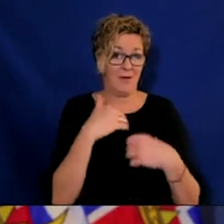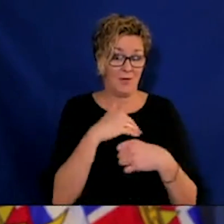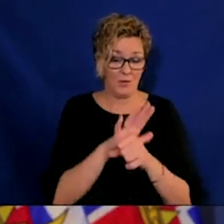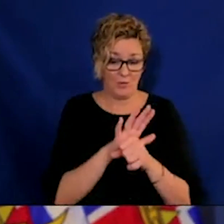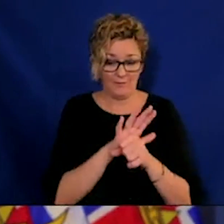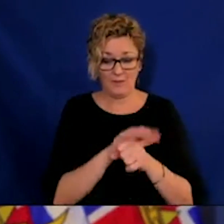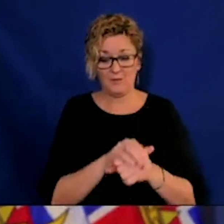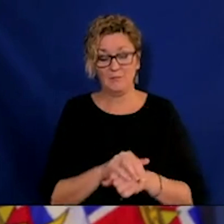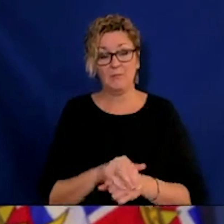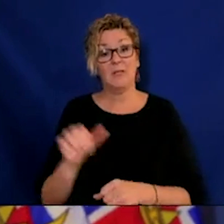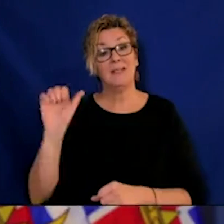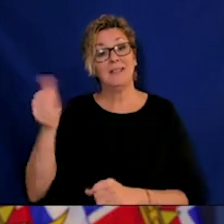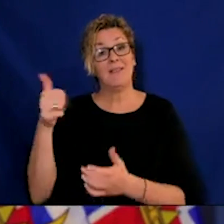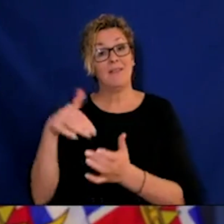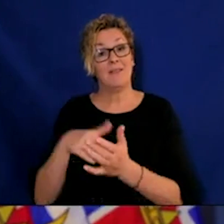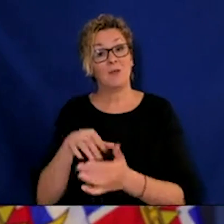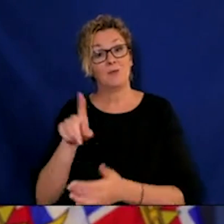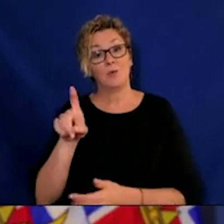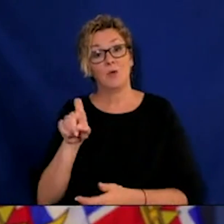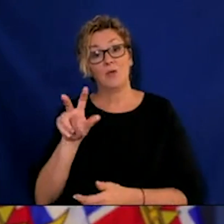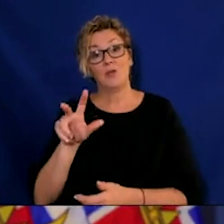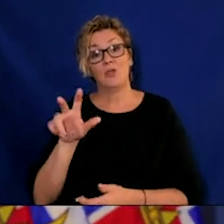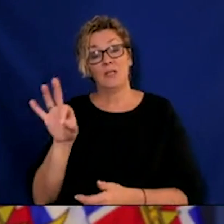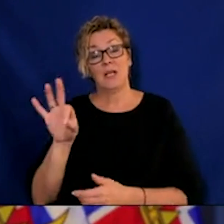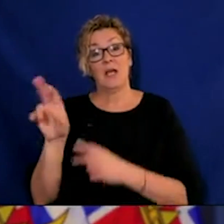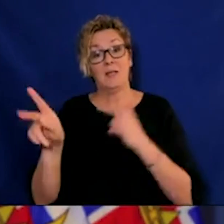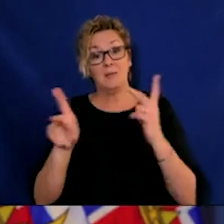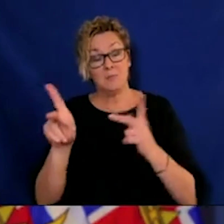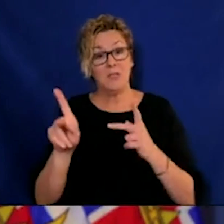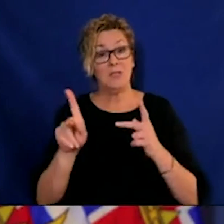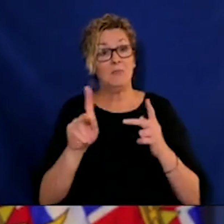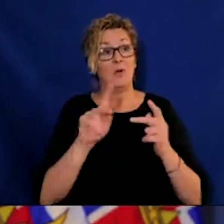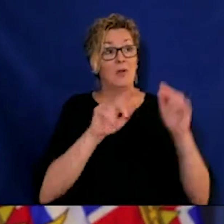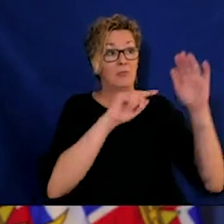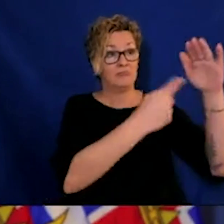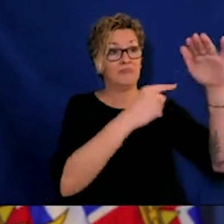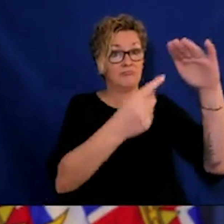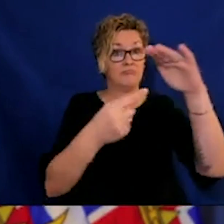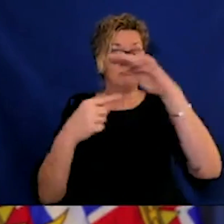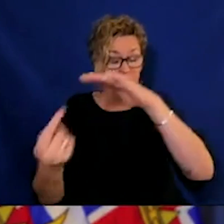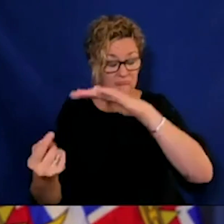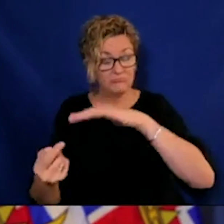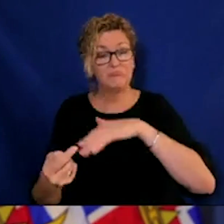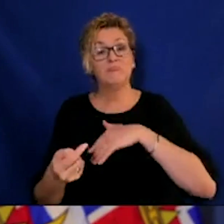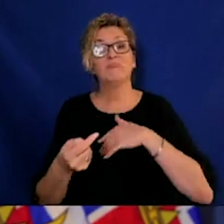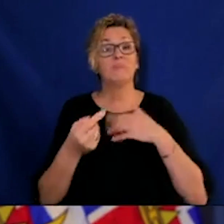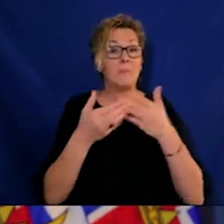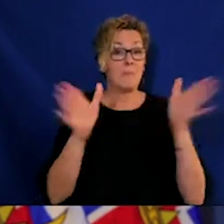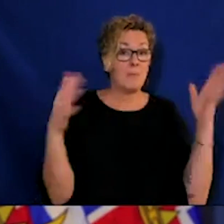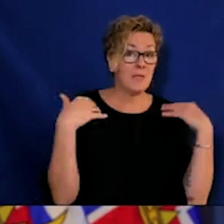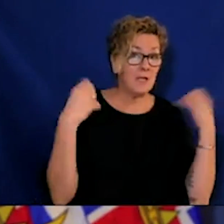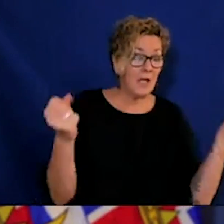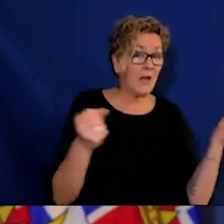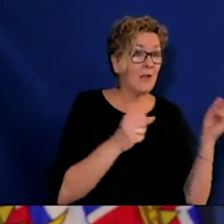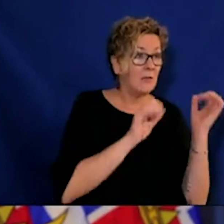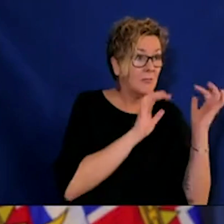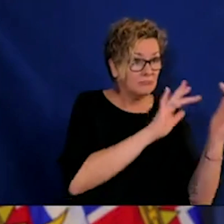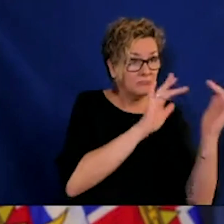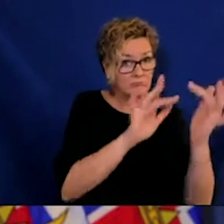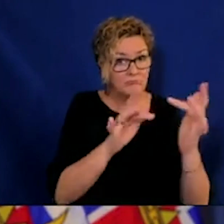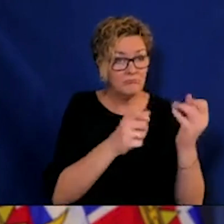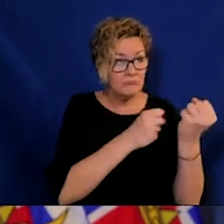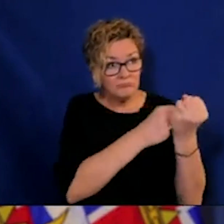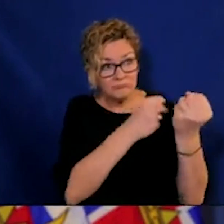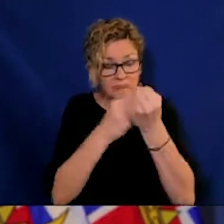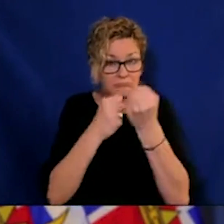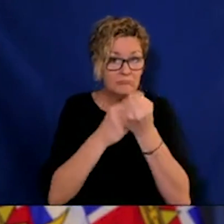people under public health surveillance. That our emergency rooms in our hospitals